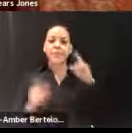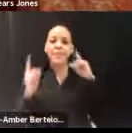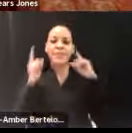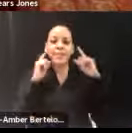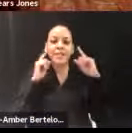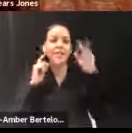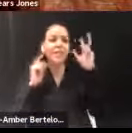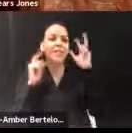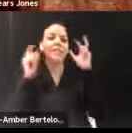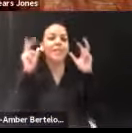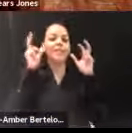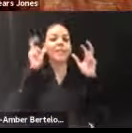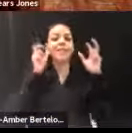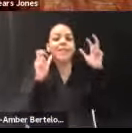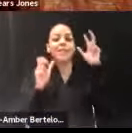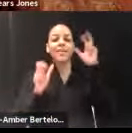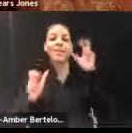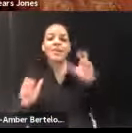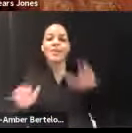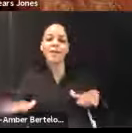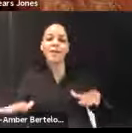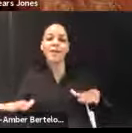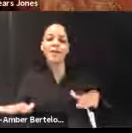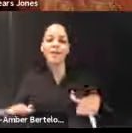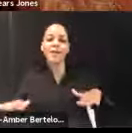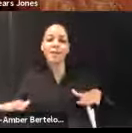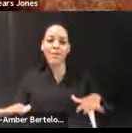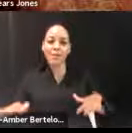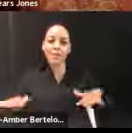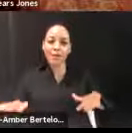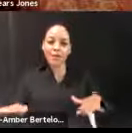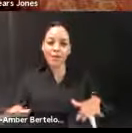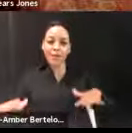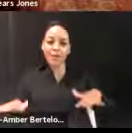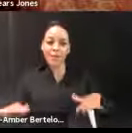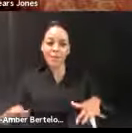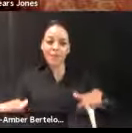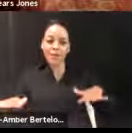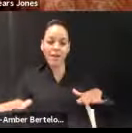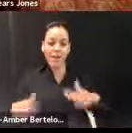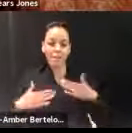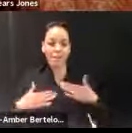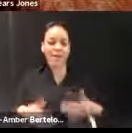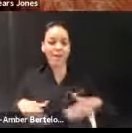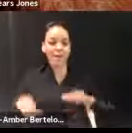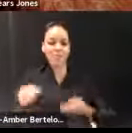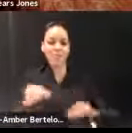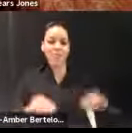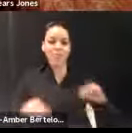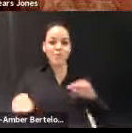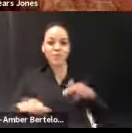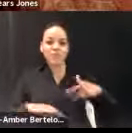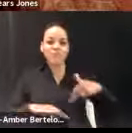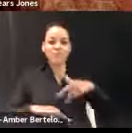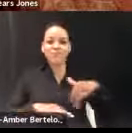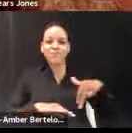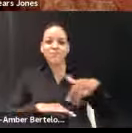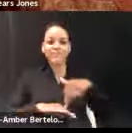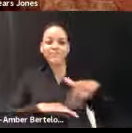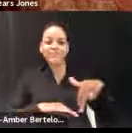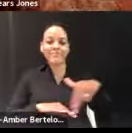the booming bass of pumped up cars. Our legs move as swiftly as a catamaran and duck.